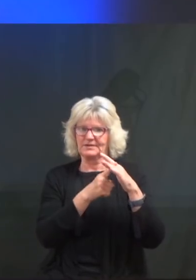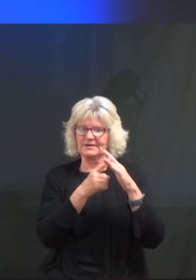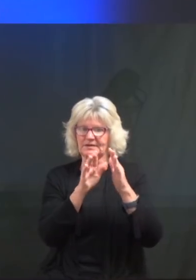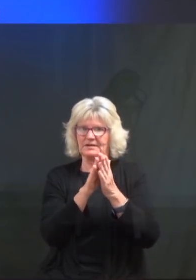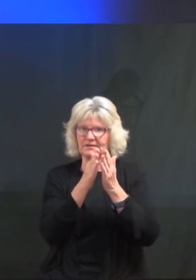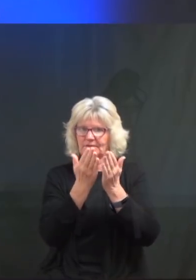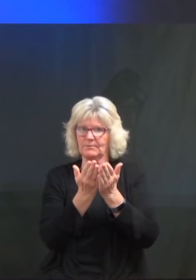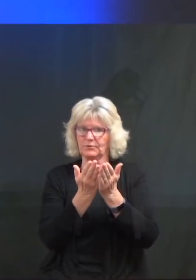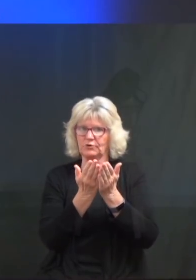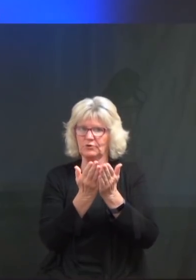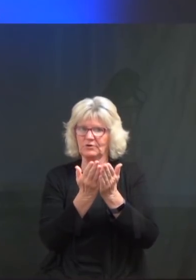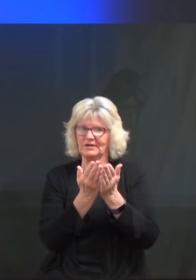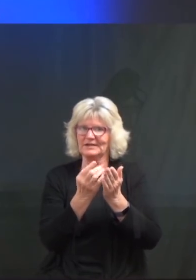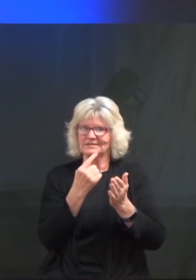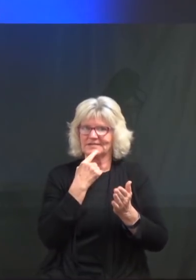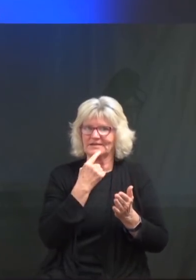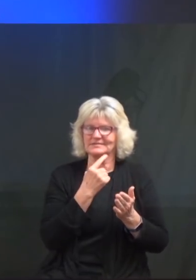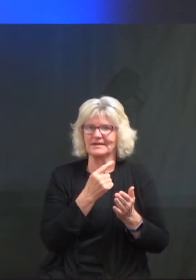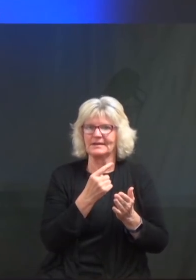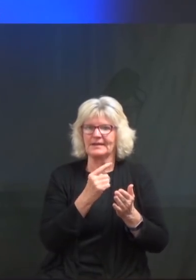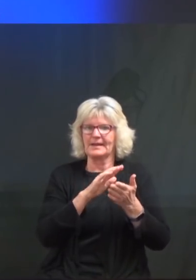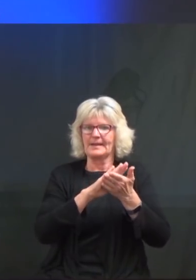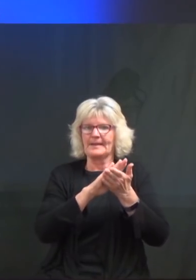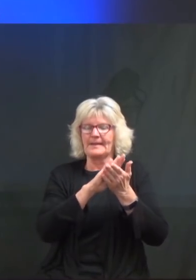of the book. Be my witnesses.